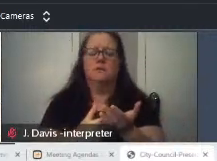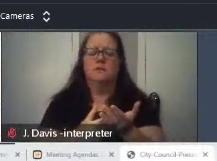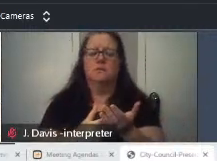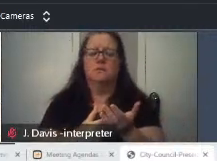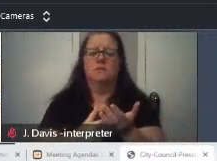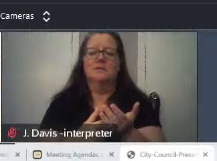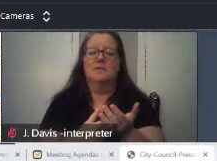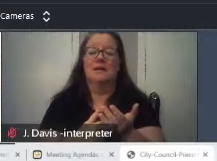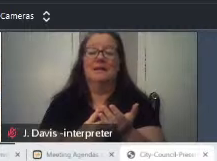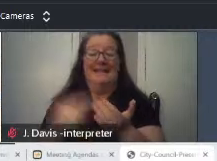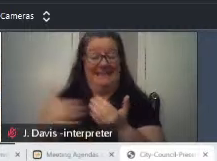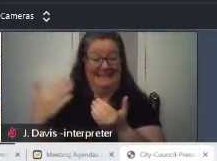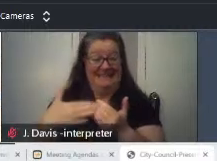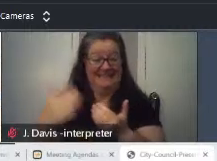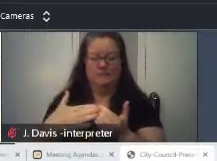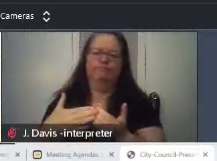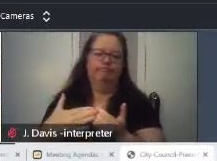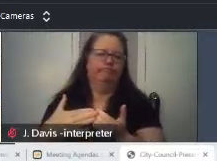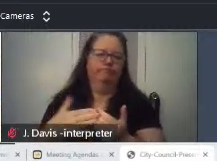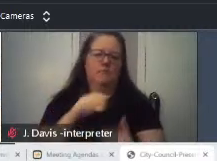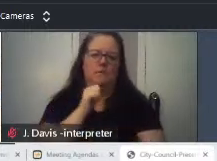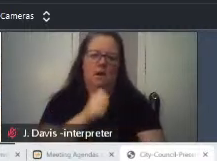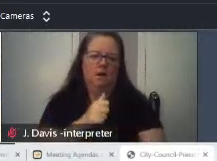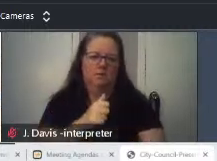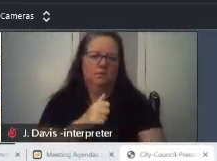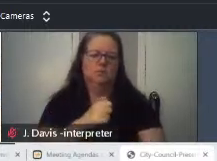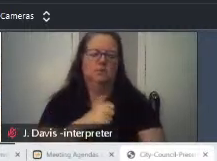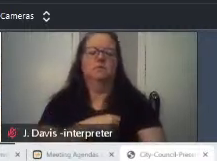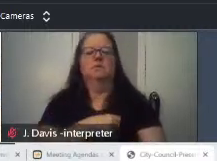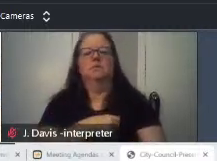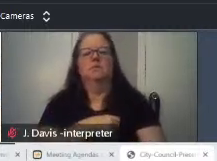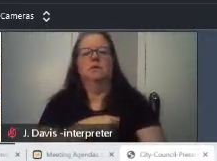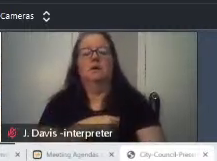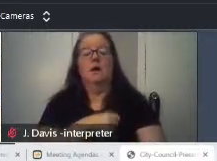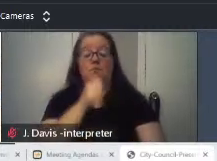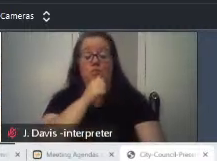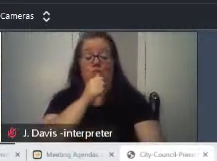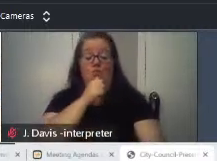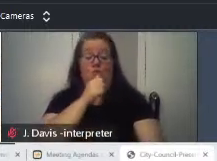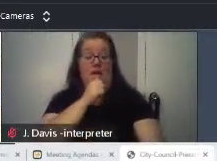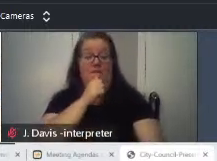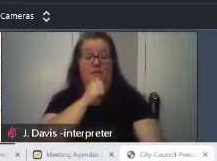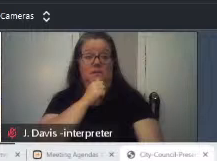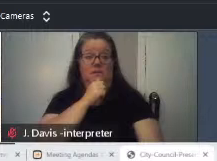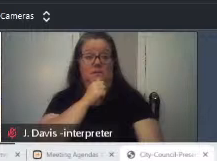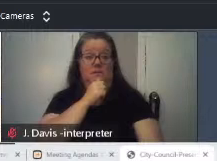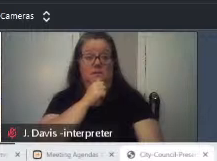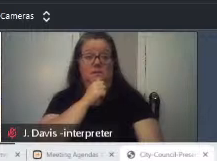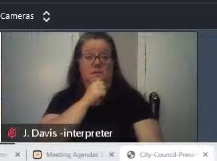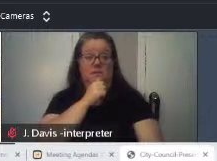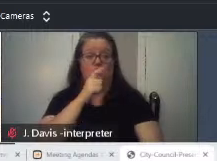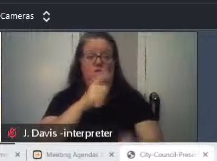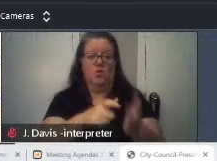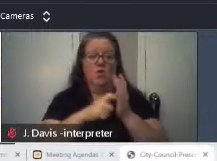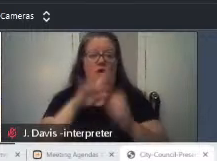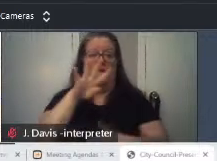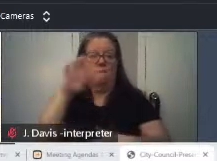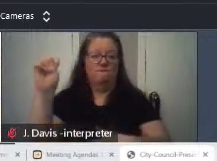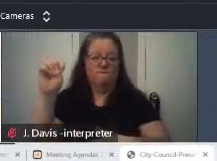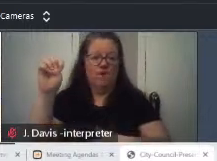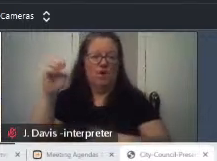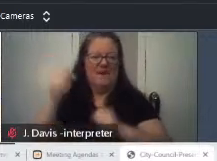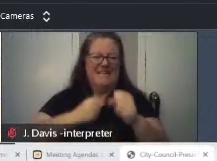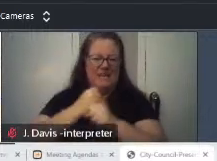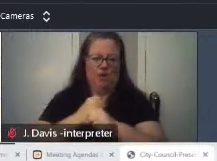an easy thing, right? I'll say from a private standpoint, it took us 40 years to build one deal.